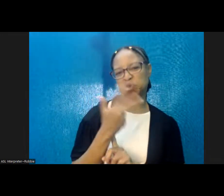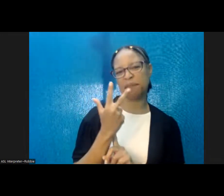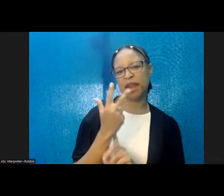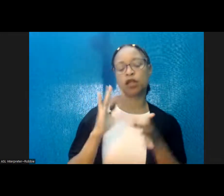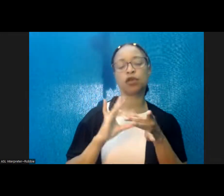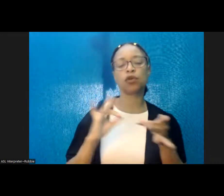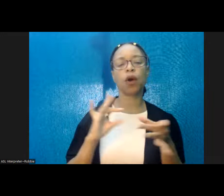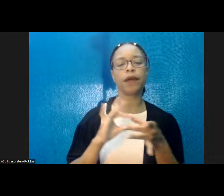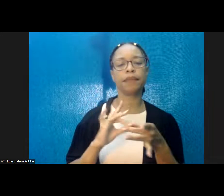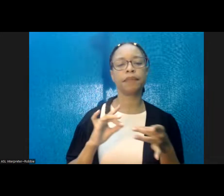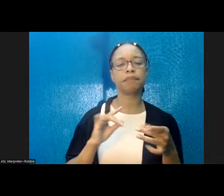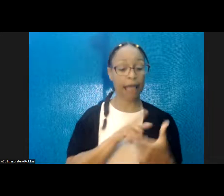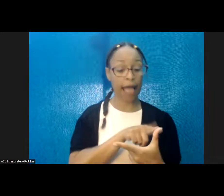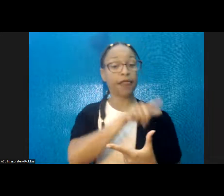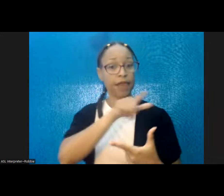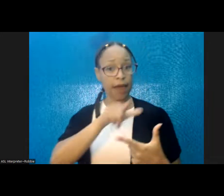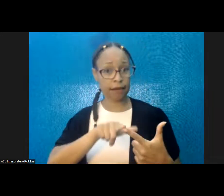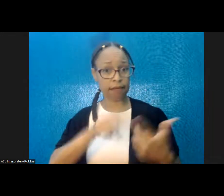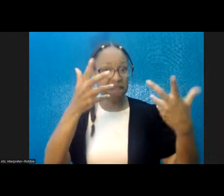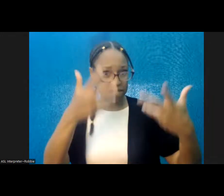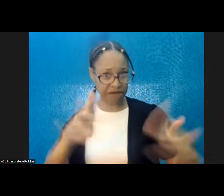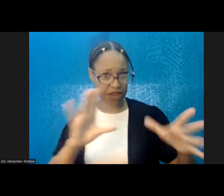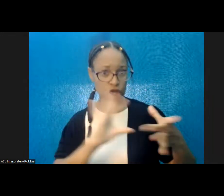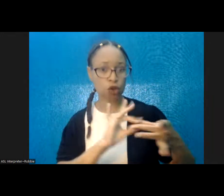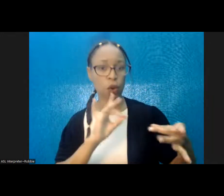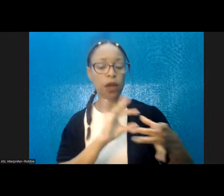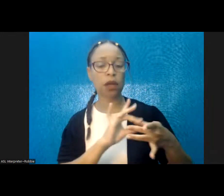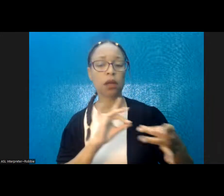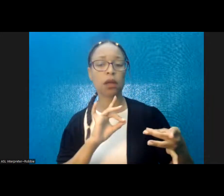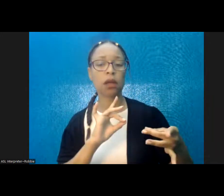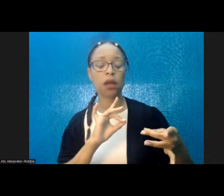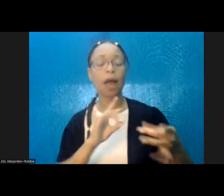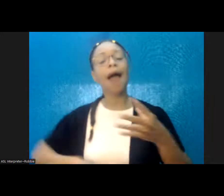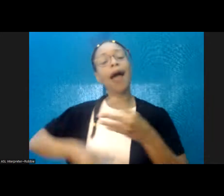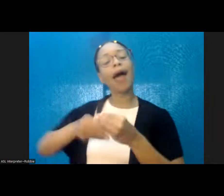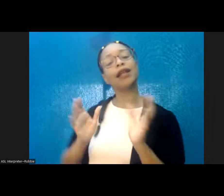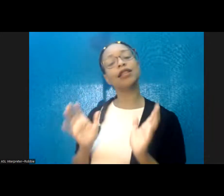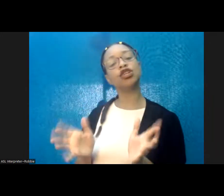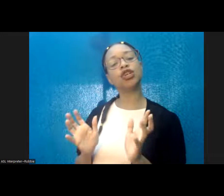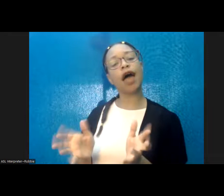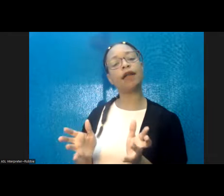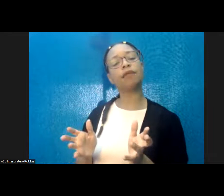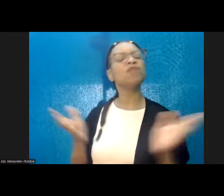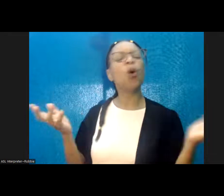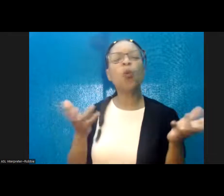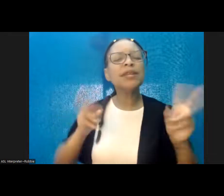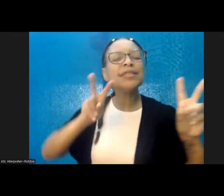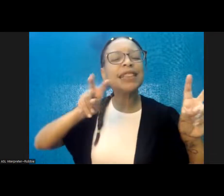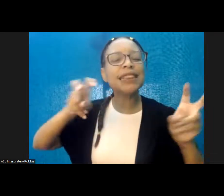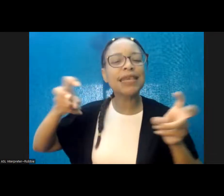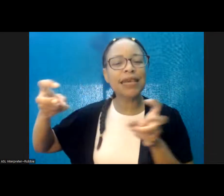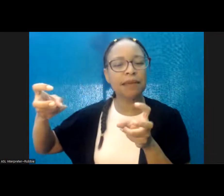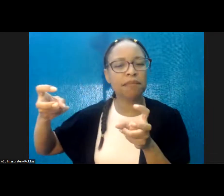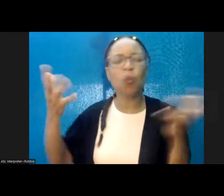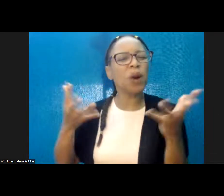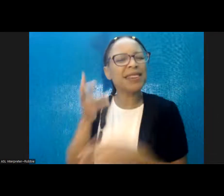they then are going to do after you finish your story is put in the chat, what are the themes that they heard,